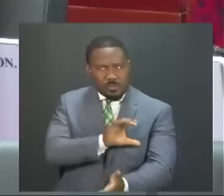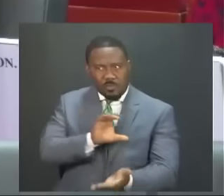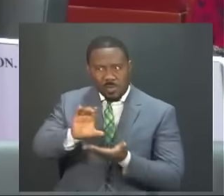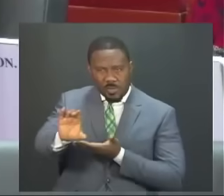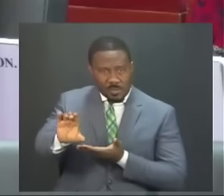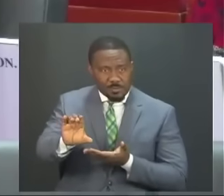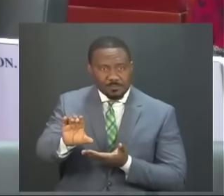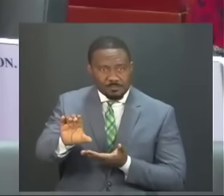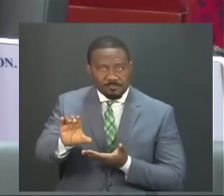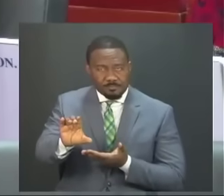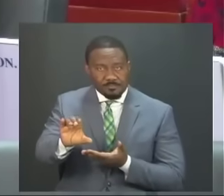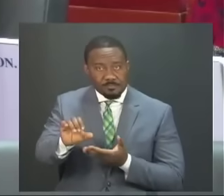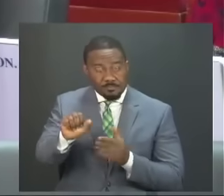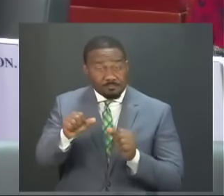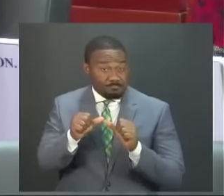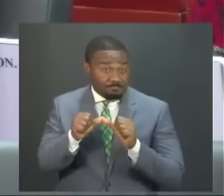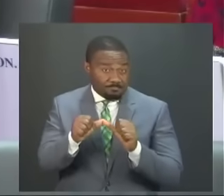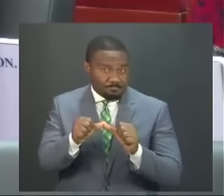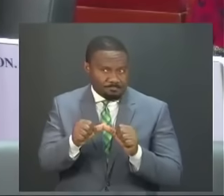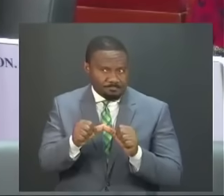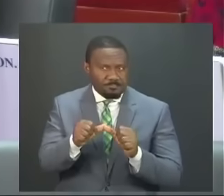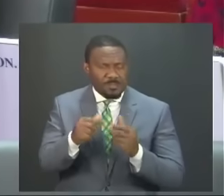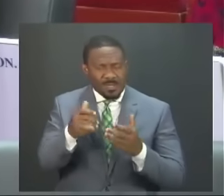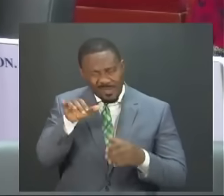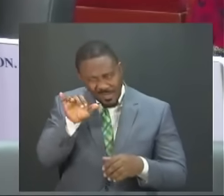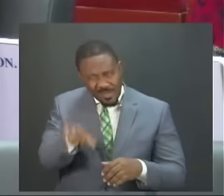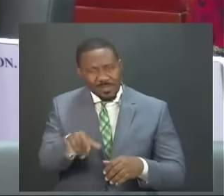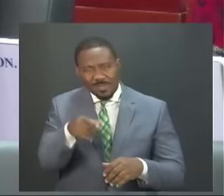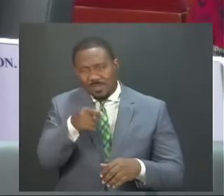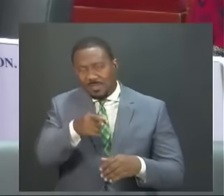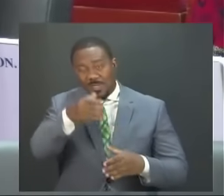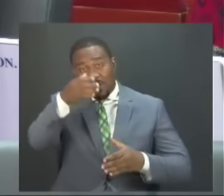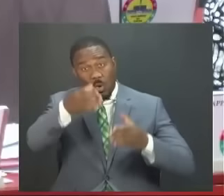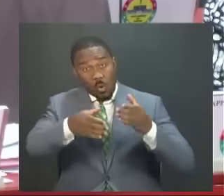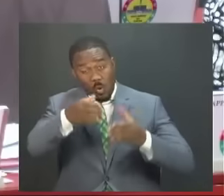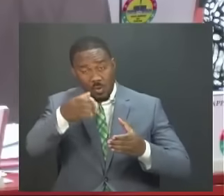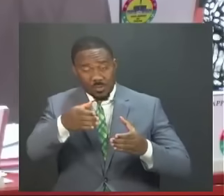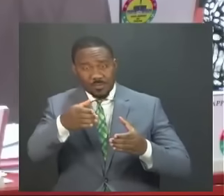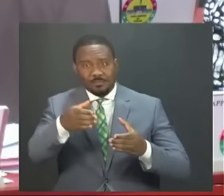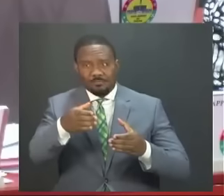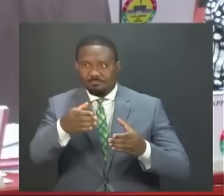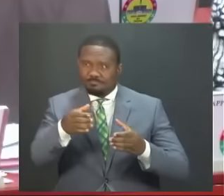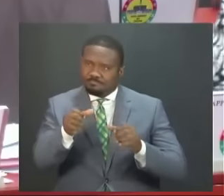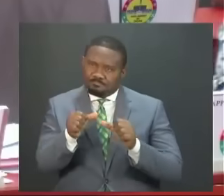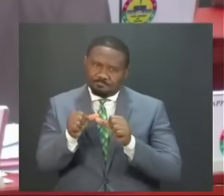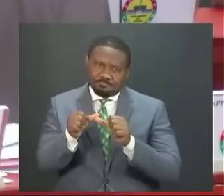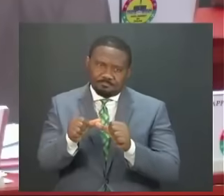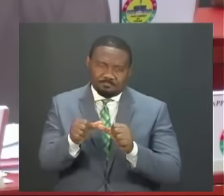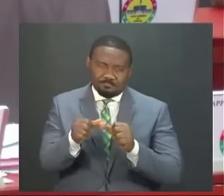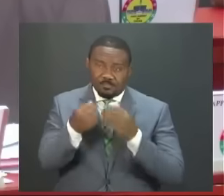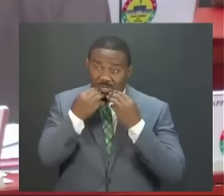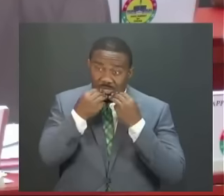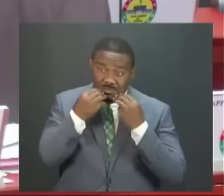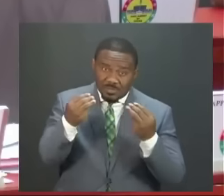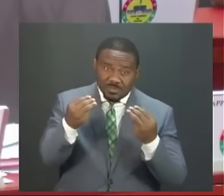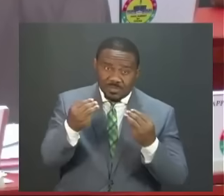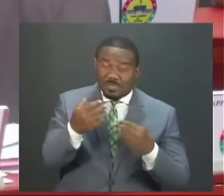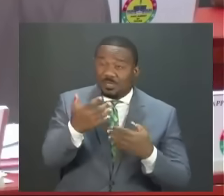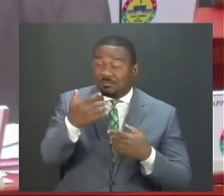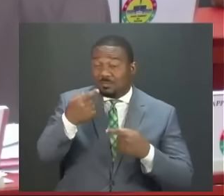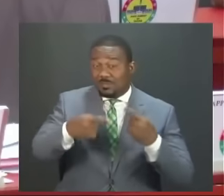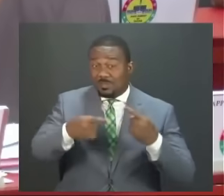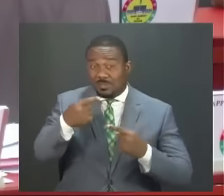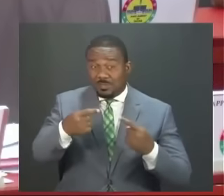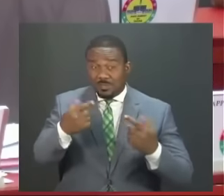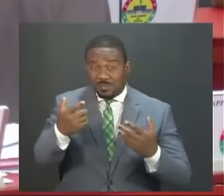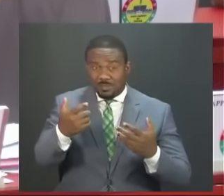of the Republic of Ghana, that is the judiciary, to deal with the matter. Accordingly, the motion and subsequent debate on it